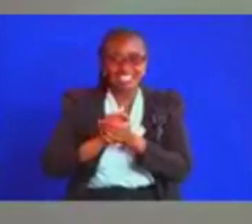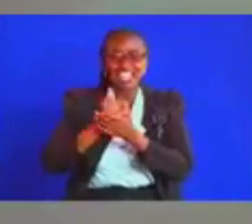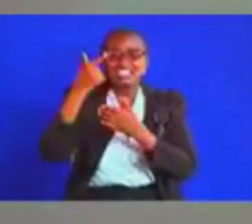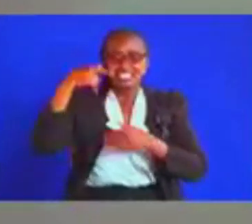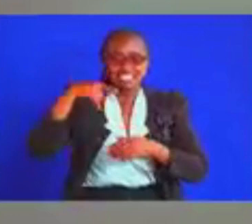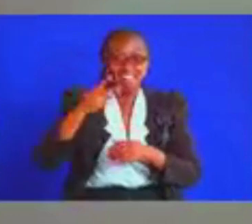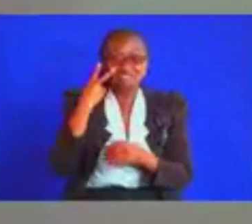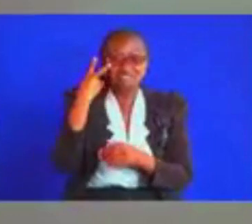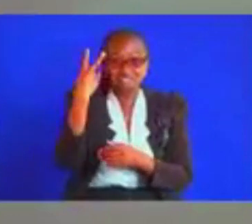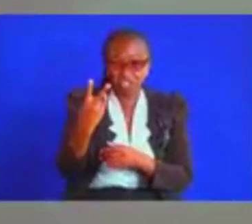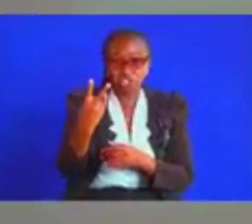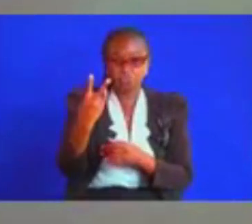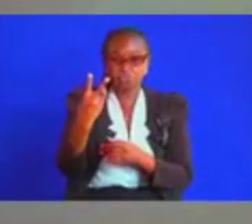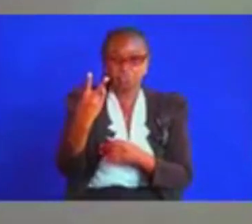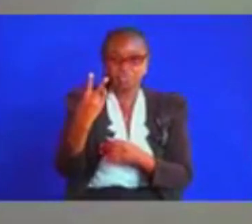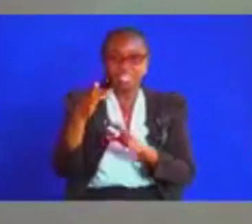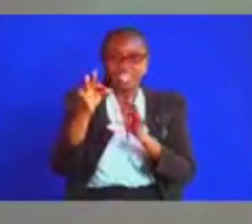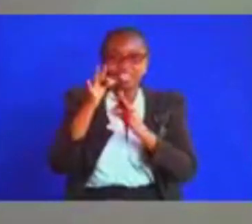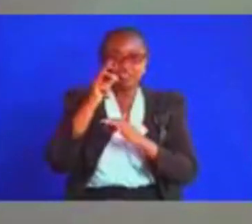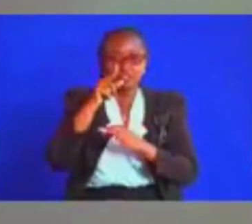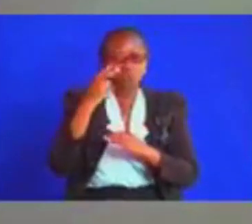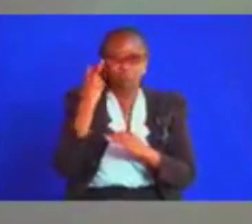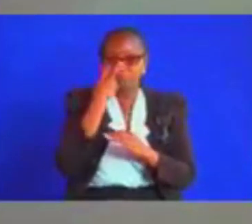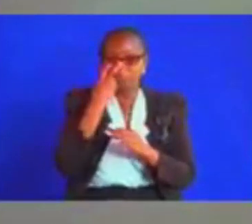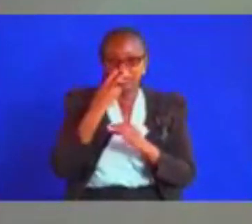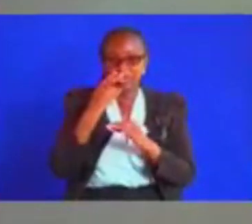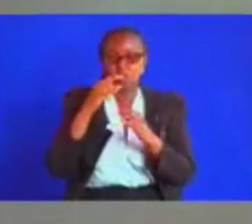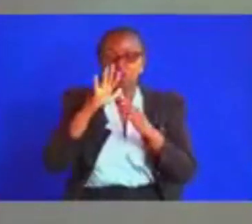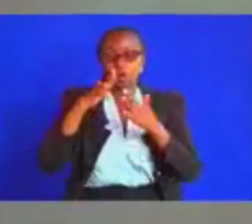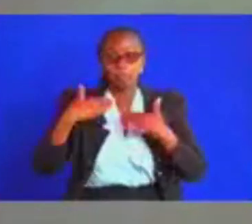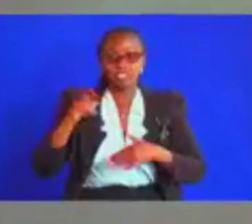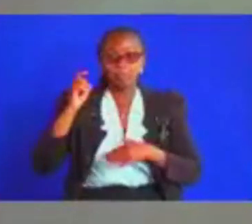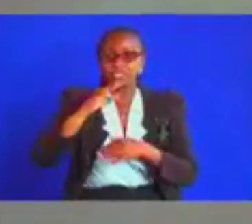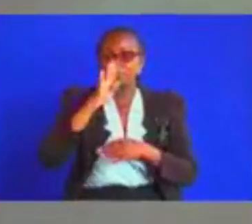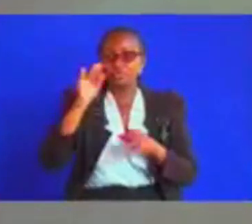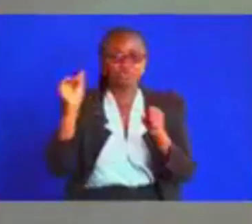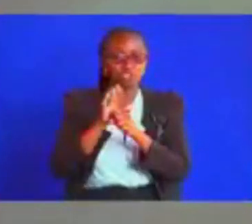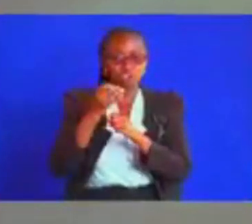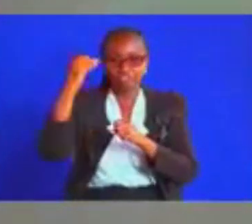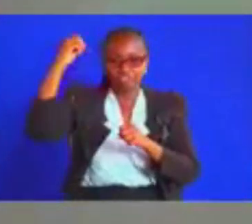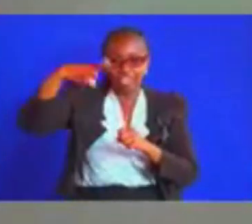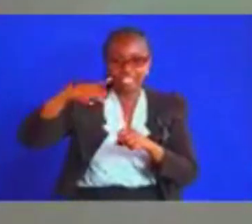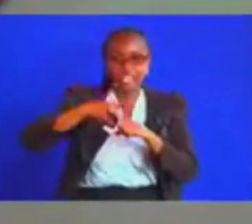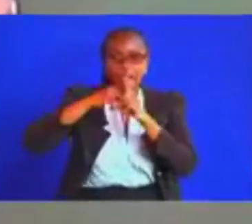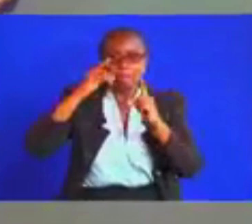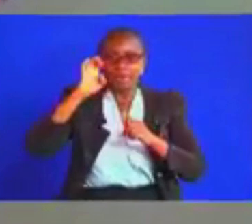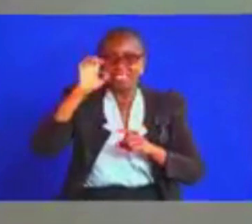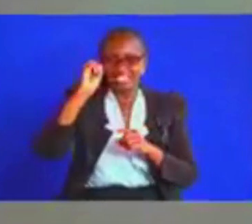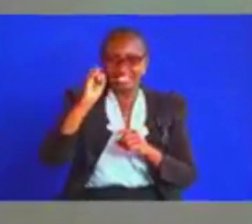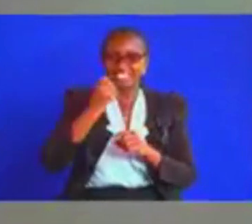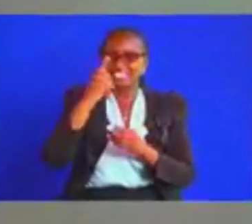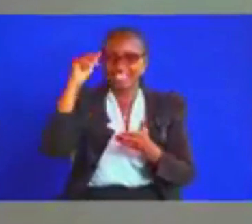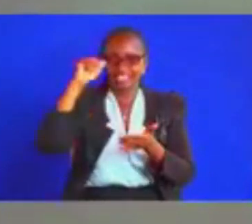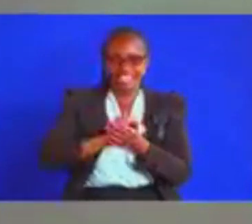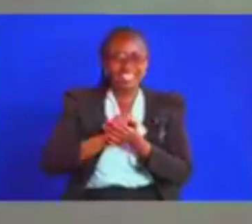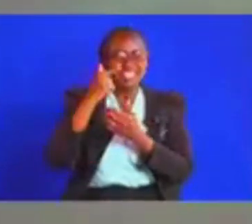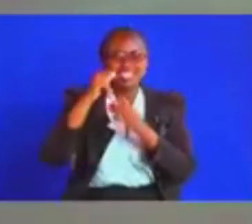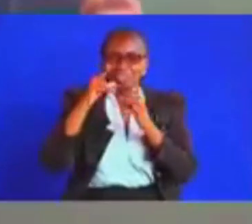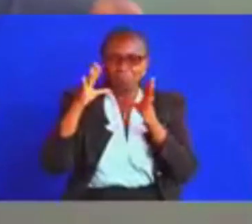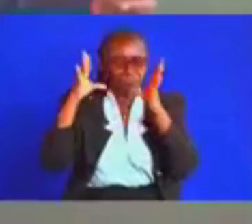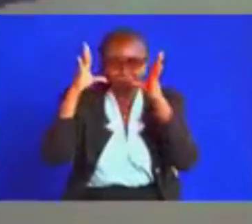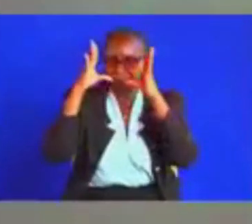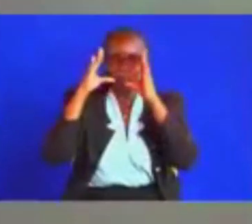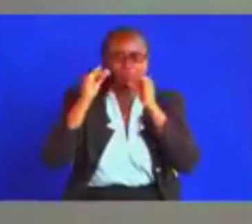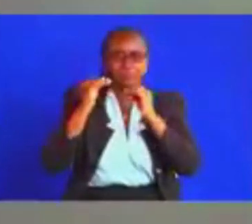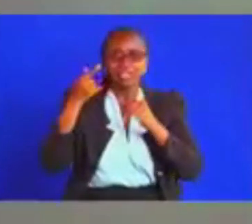of vision, if your eye be single, your body be full of light. But now Eli's eye had begun to be dim. He had permitted